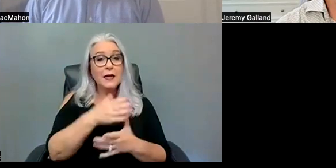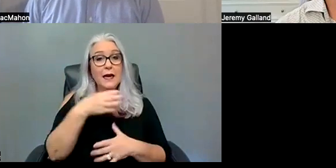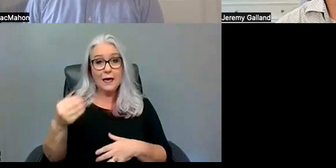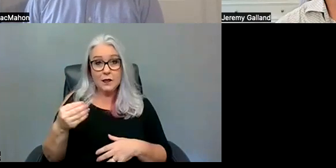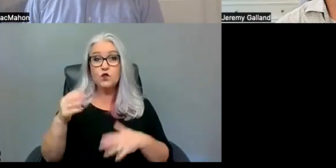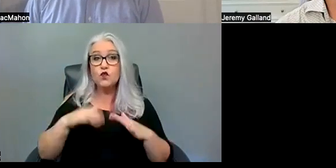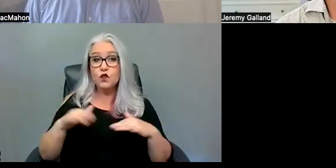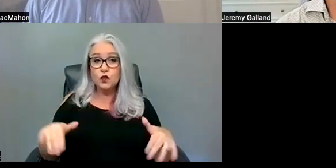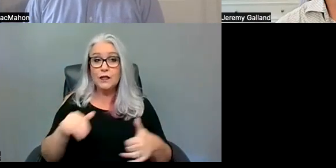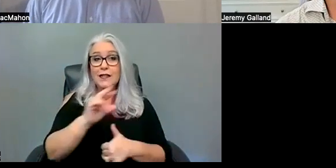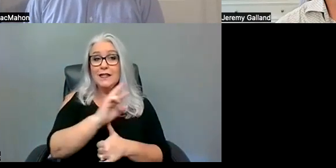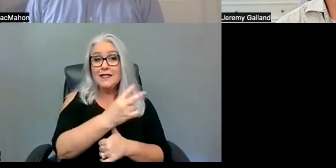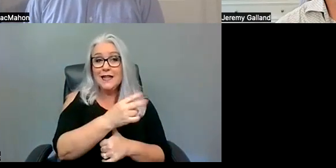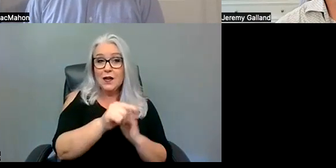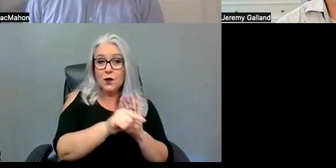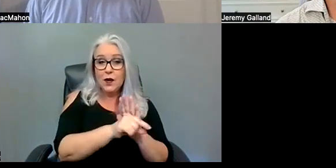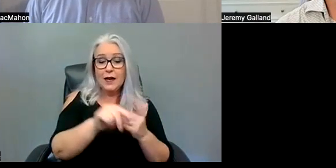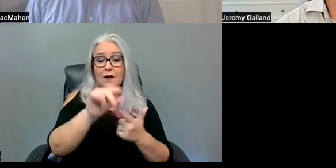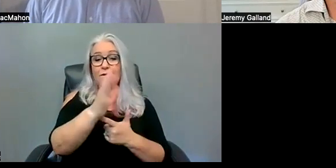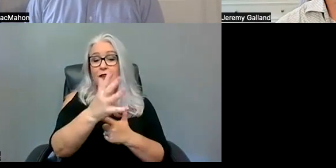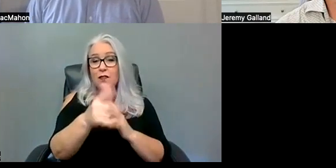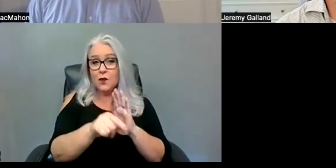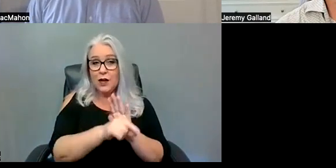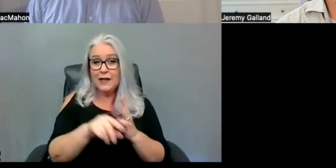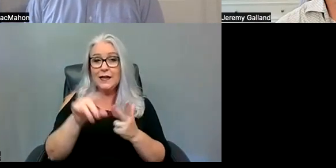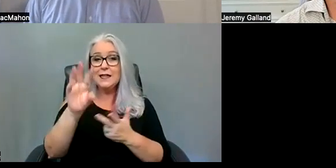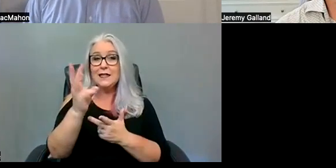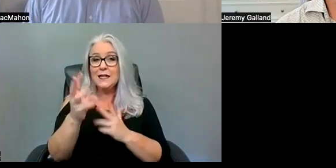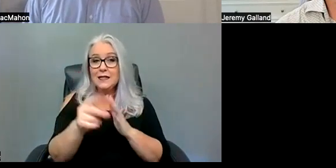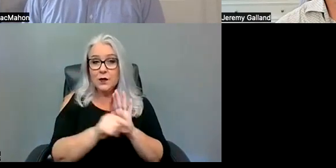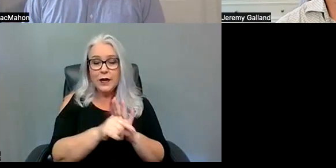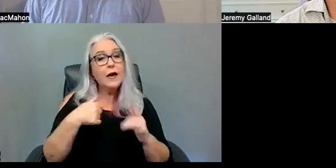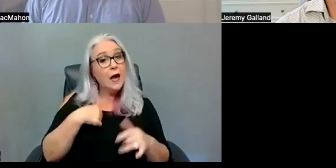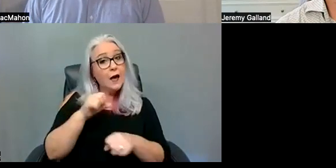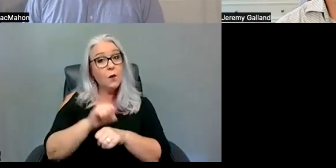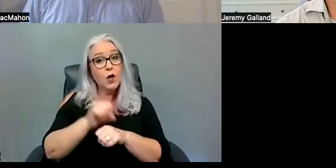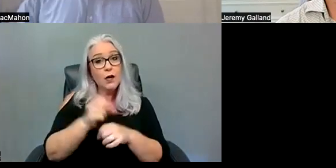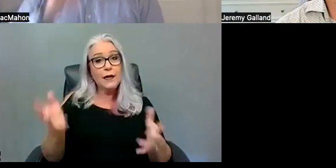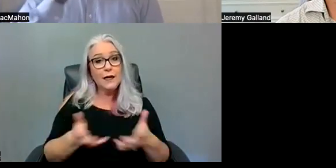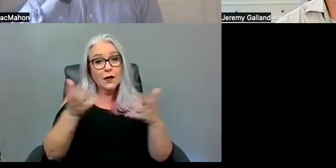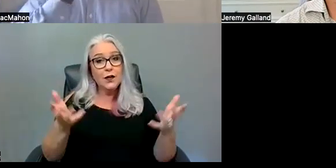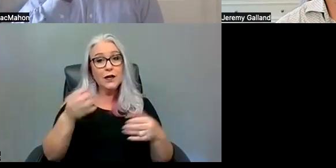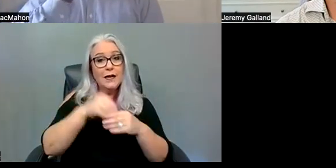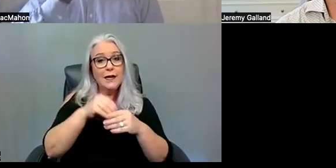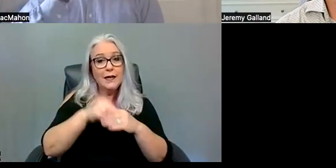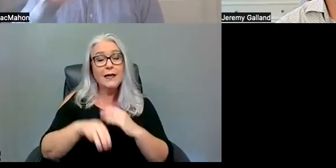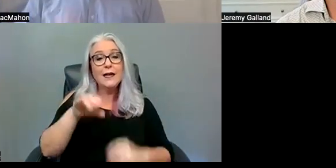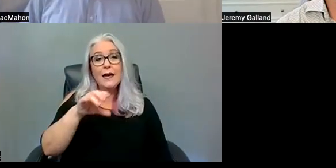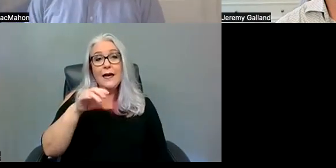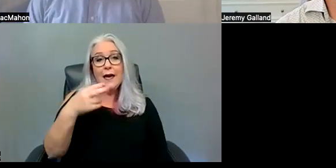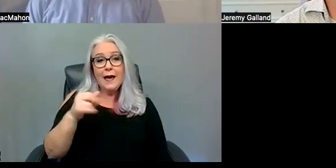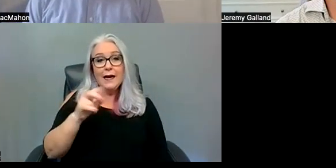5th grade, and 6th grade. Professionally, I work here in Hastings. I started Little Leaf